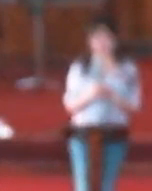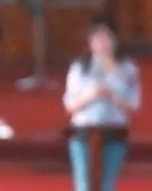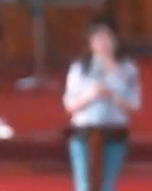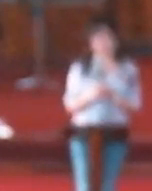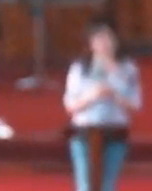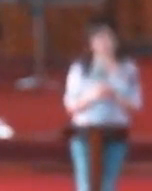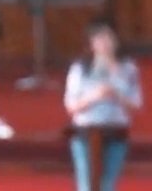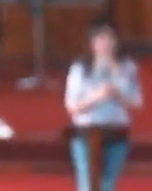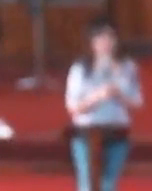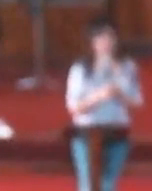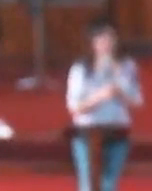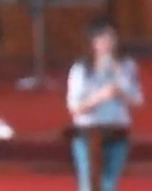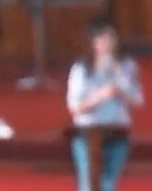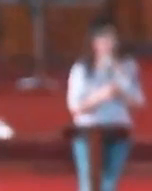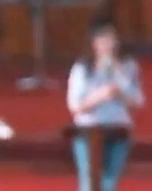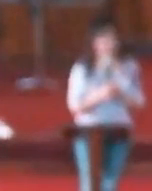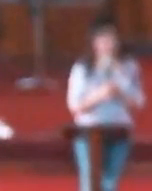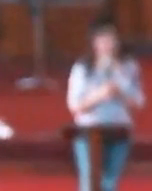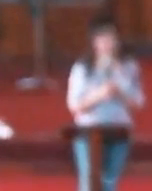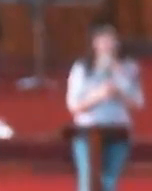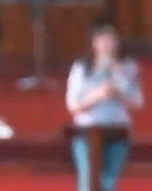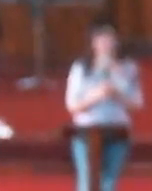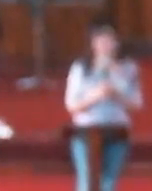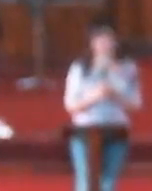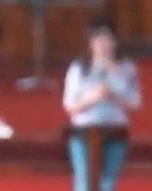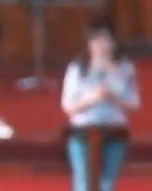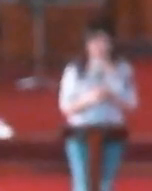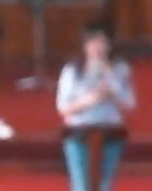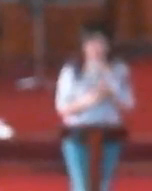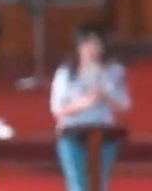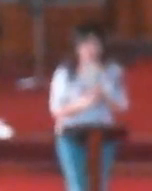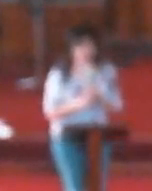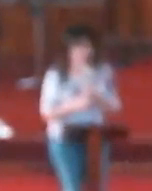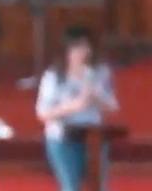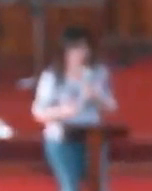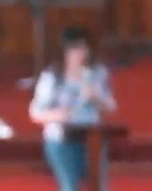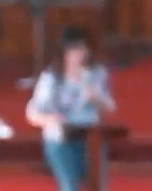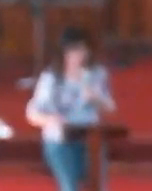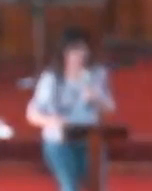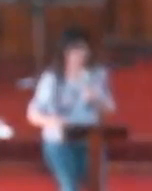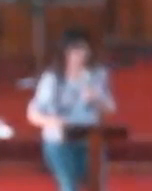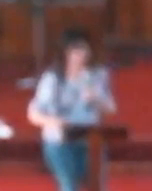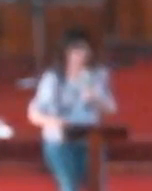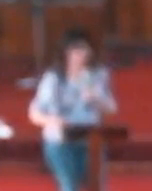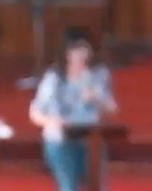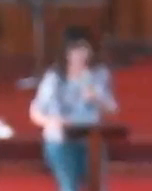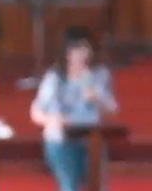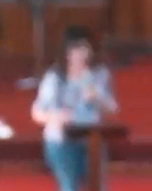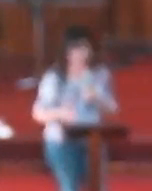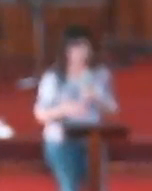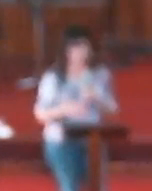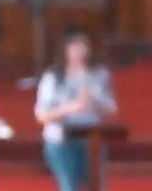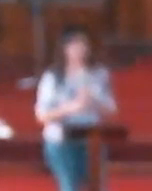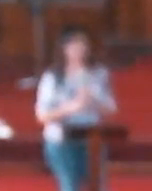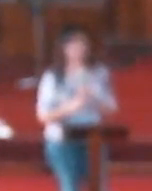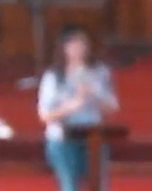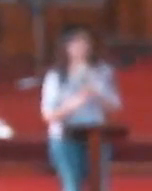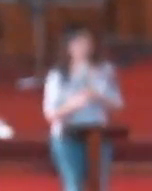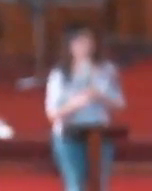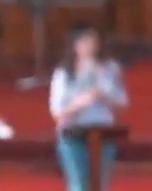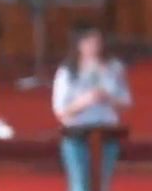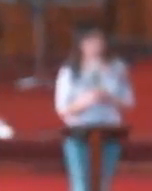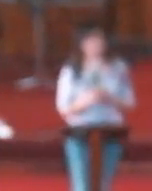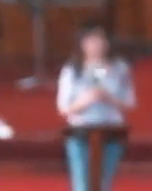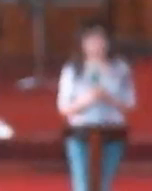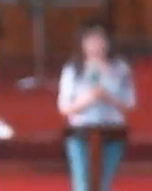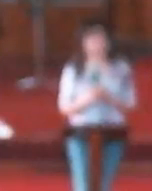gente solo porque ponen Romanos 4:17, decir, ay sí, yo voy a decretar las cosas que no son como que si fuesen.